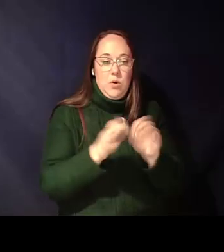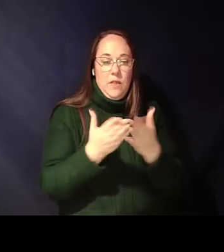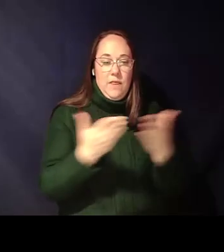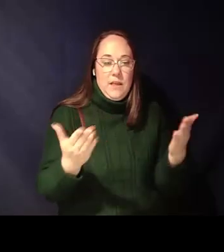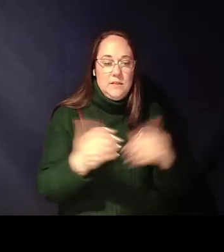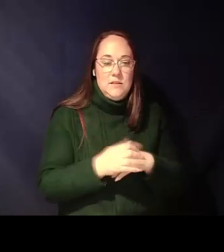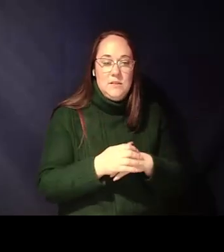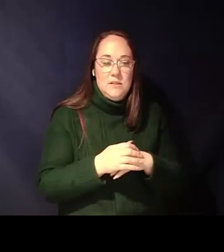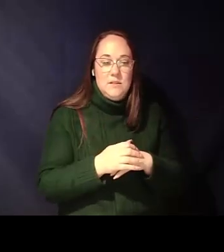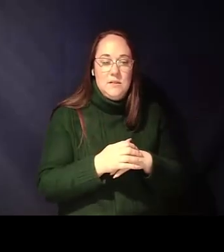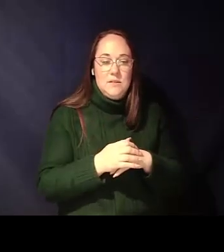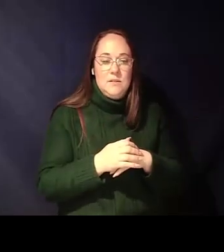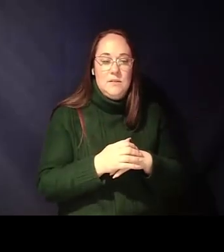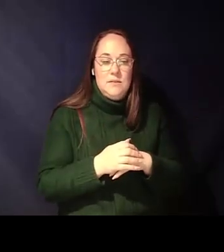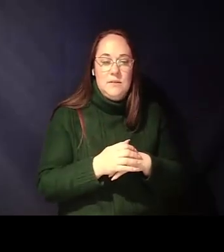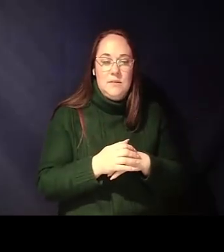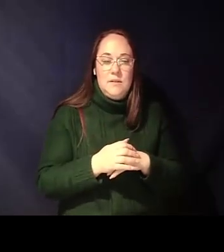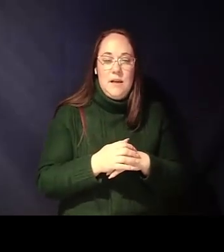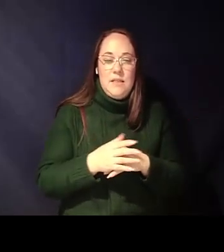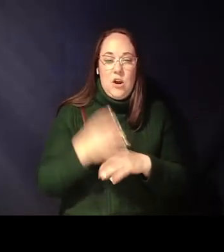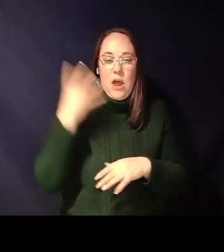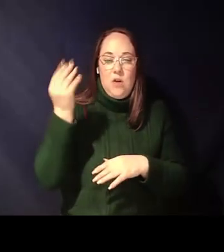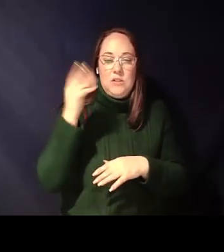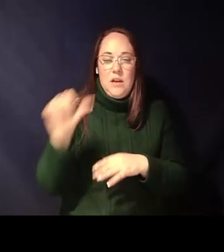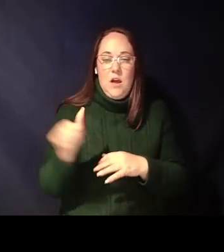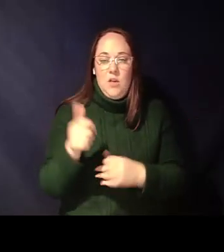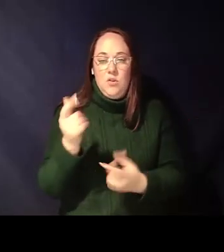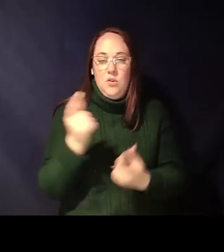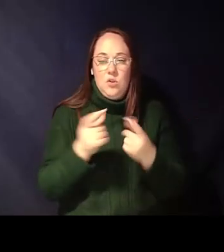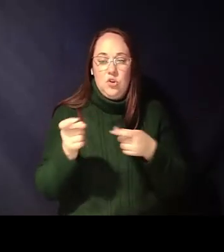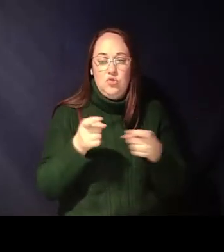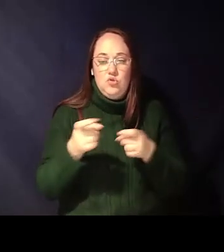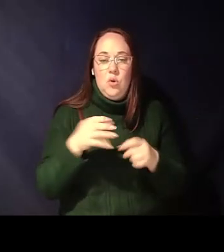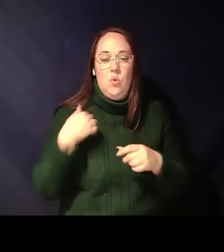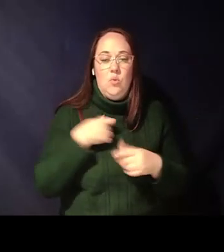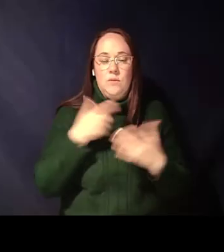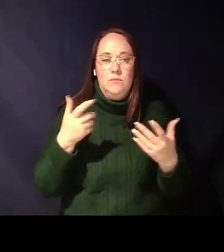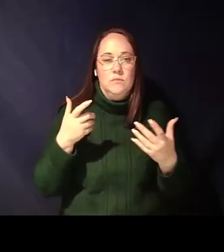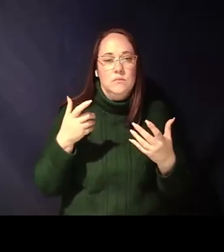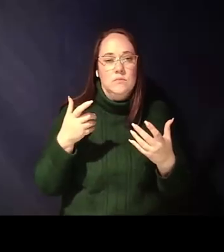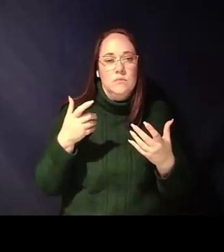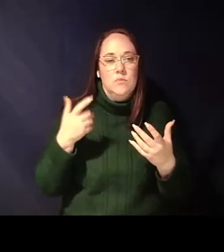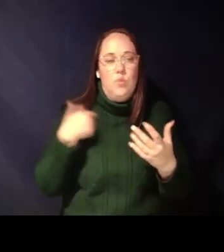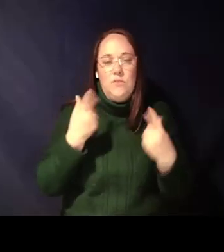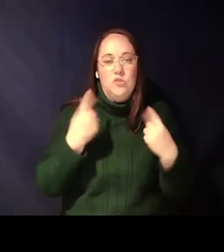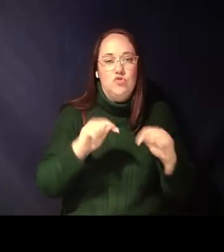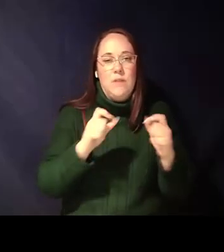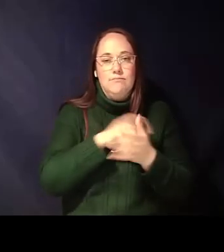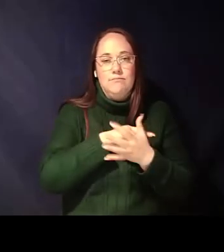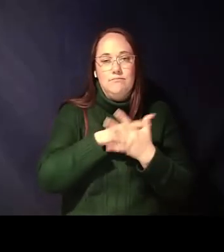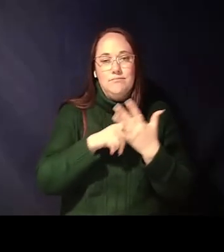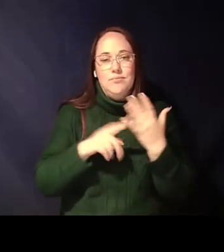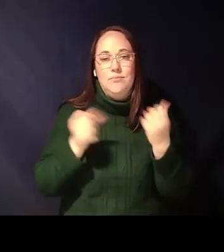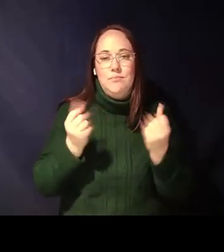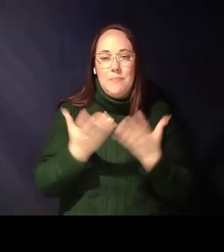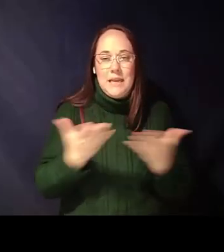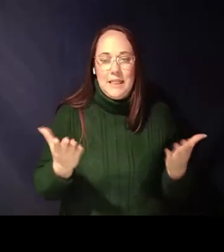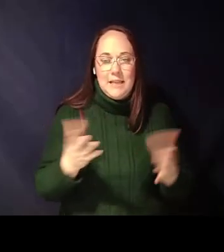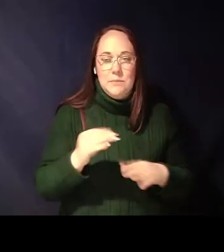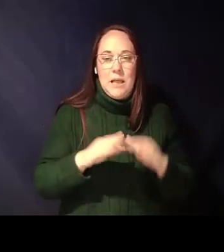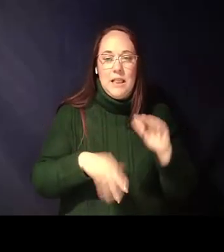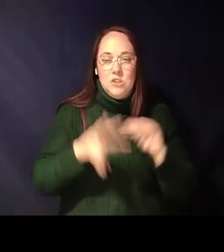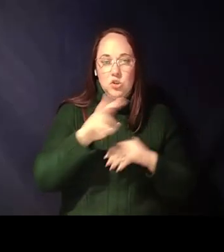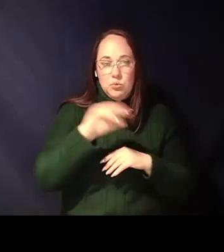which are outside of our control, we've done a bunch of things. So as Manat said, less than 2% of the drugs are